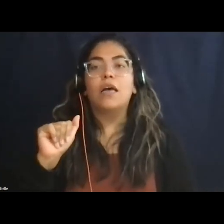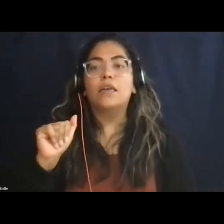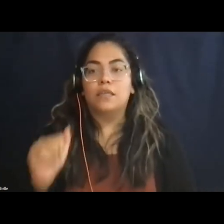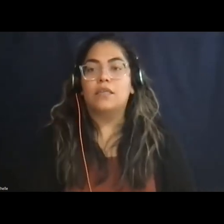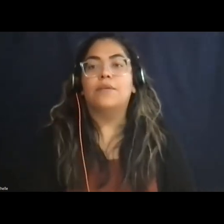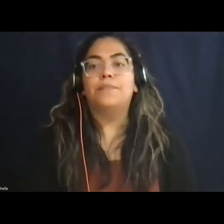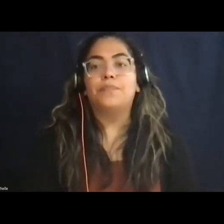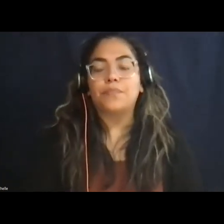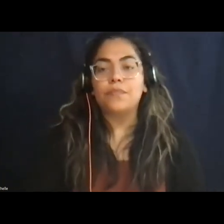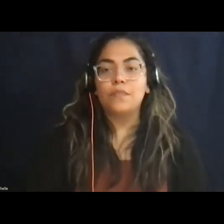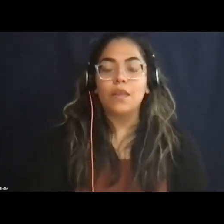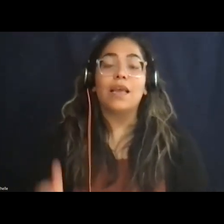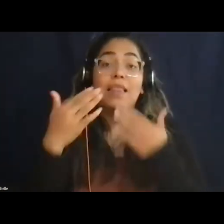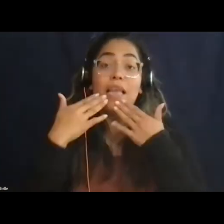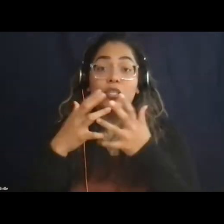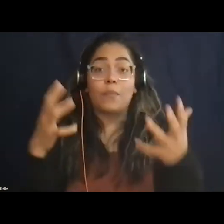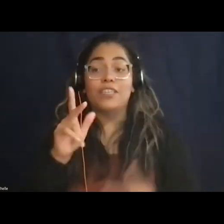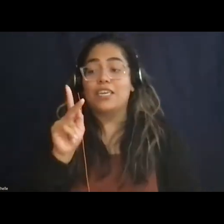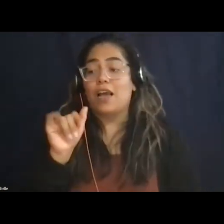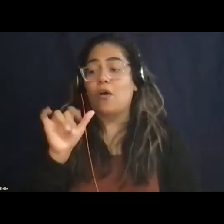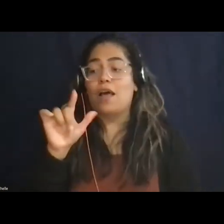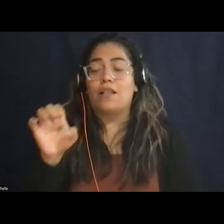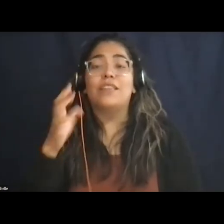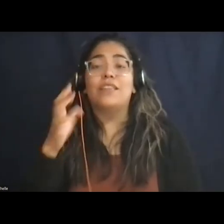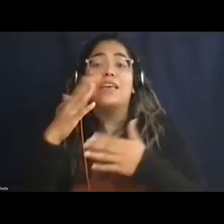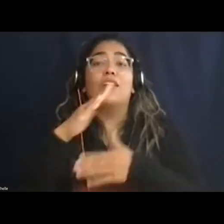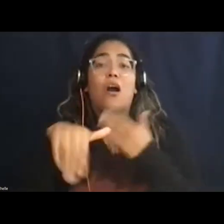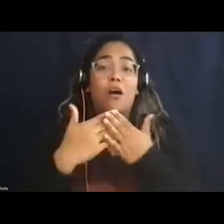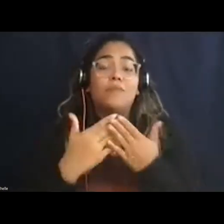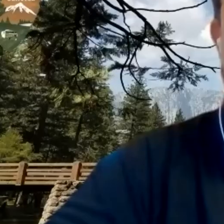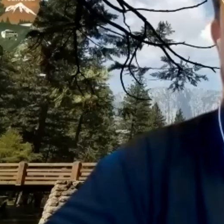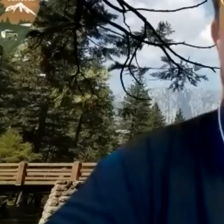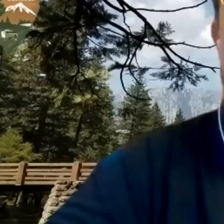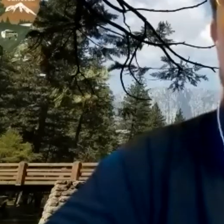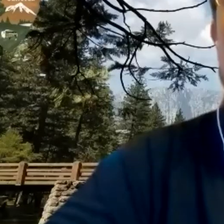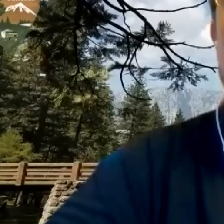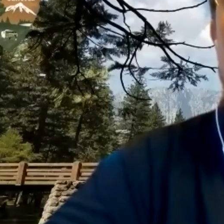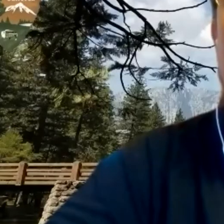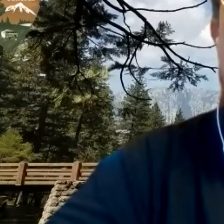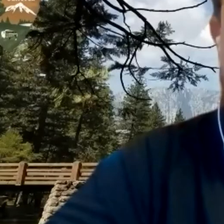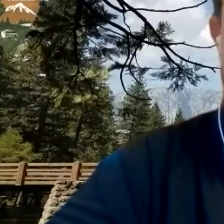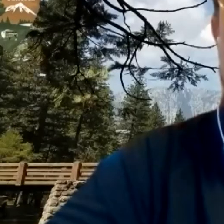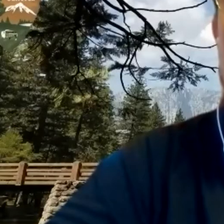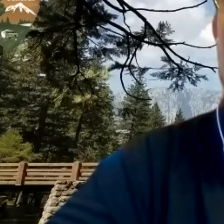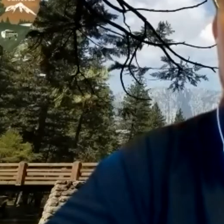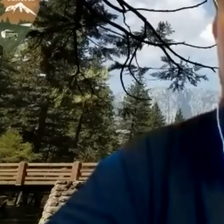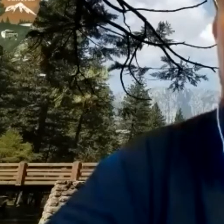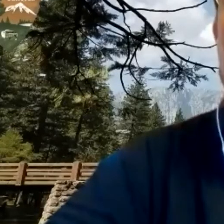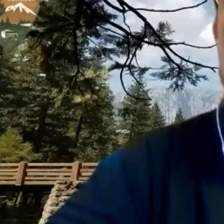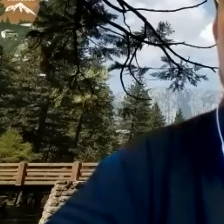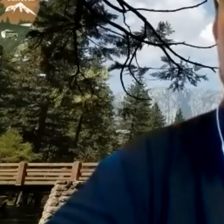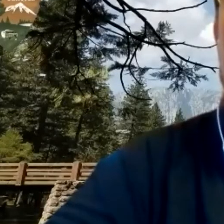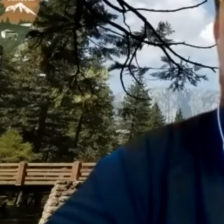Thank you so much, Kyle. Thank you so much, everyone. I just wanted to say welcome to